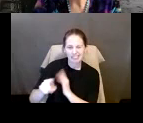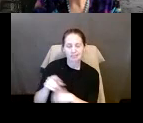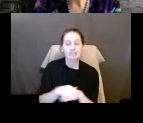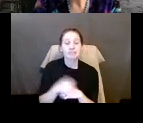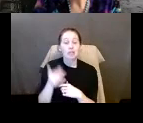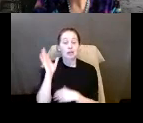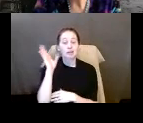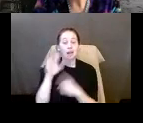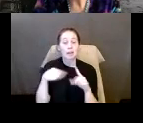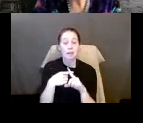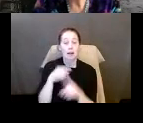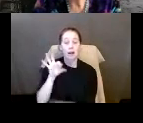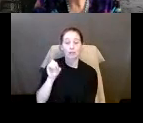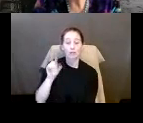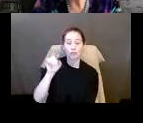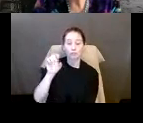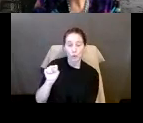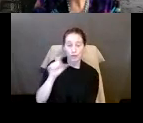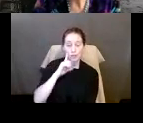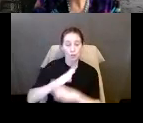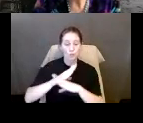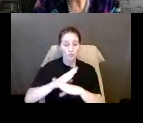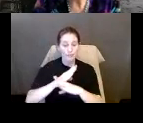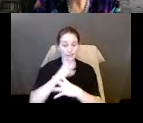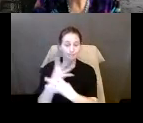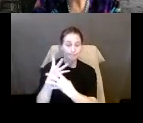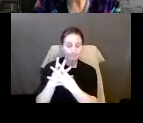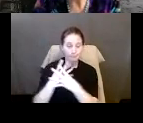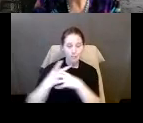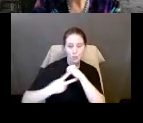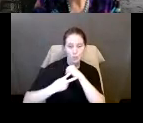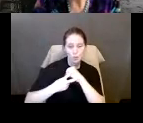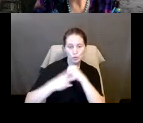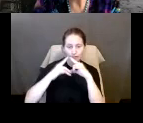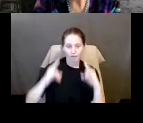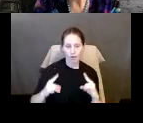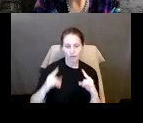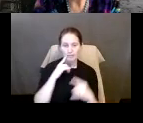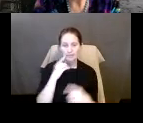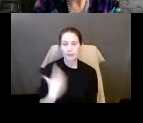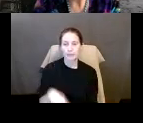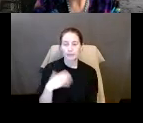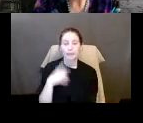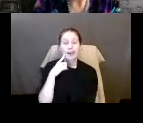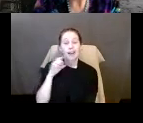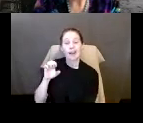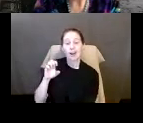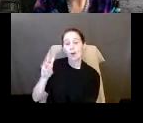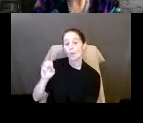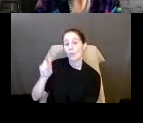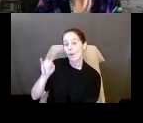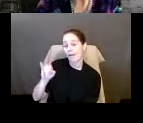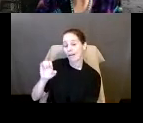about forts, prisons, or storage vaults, the three so-called fortresses of Pharaoh at Wadi el-Hudi. Kate, to